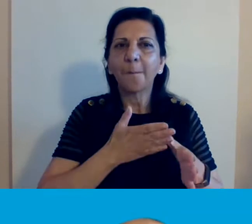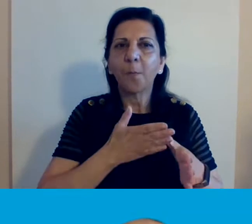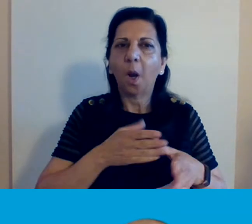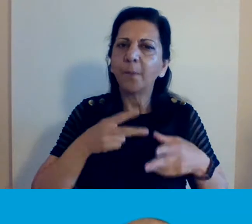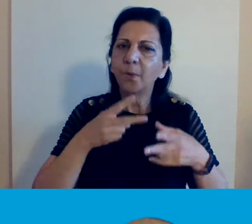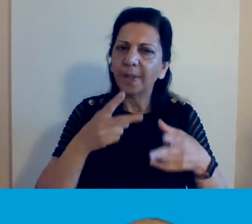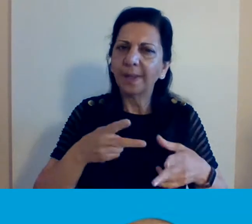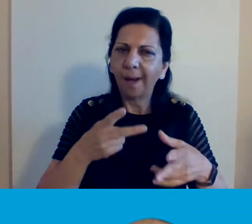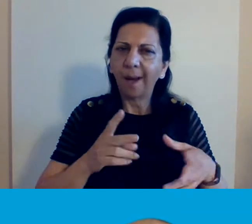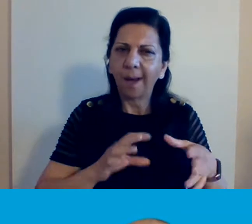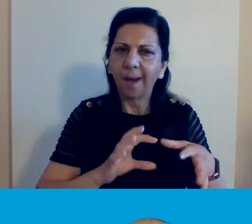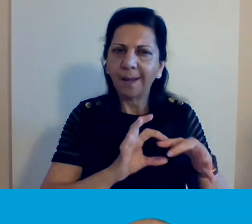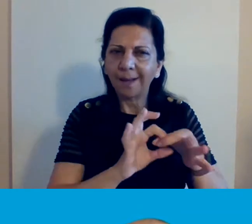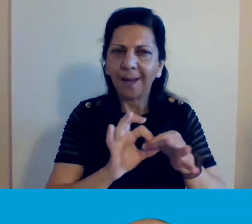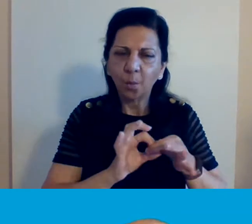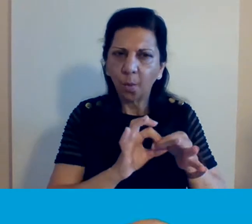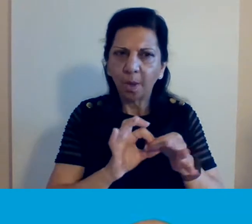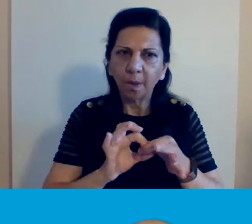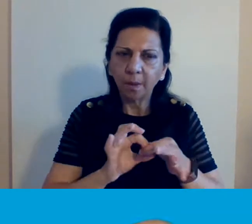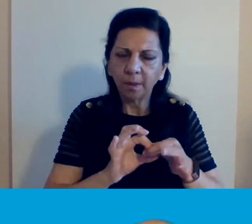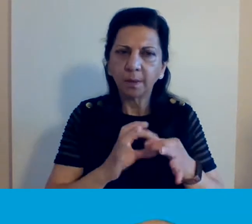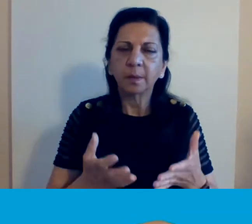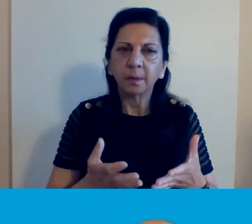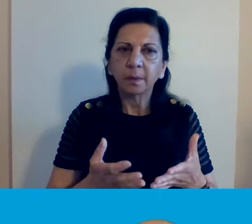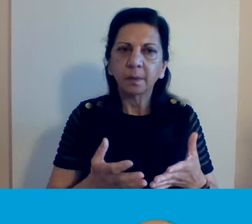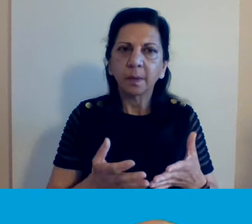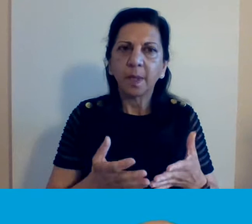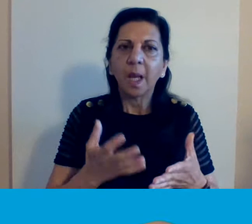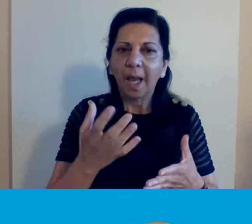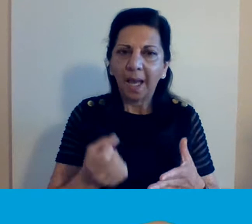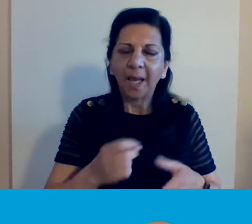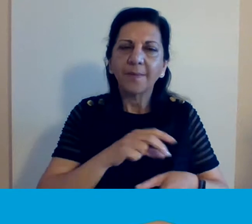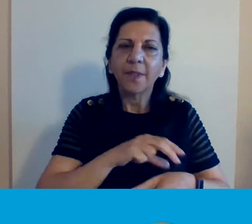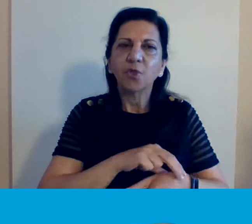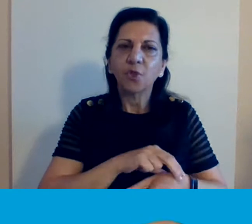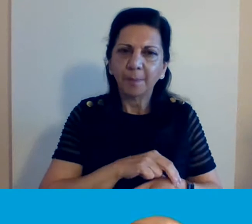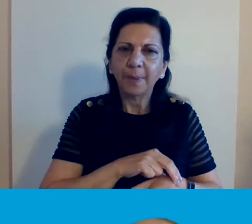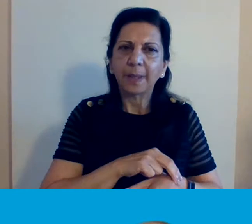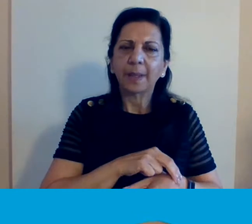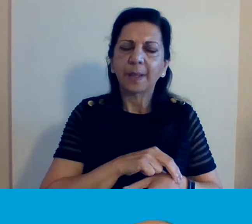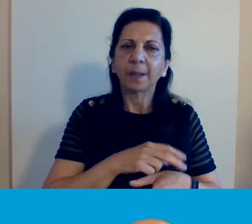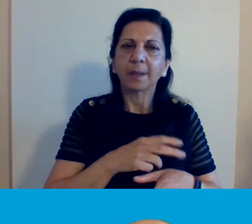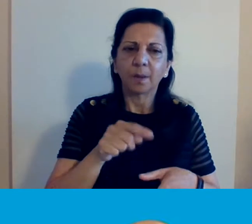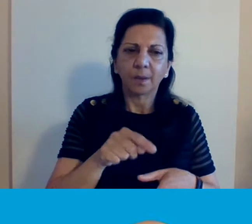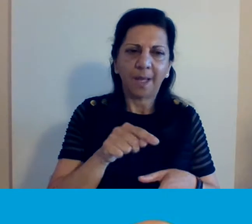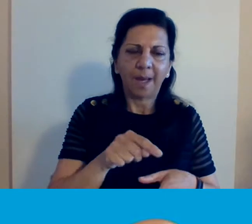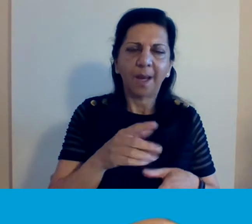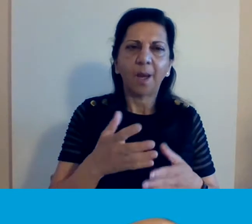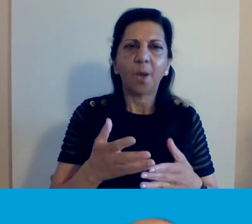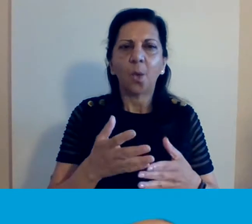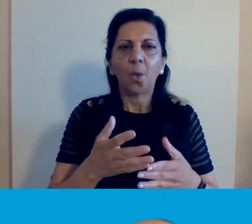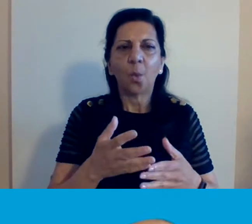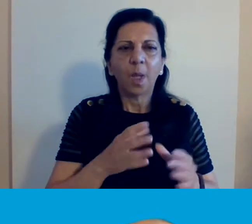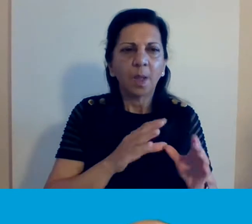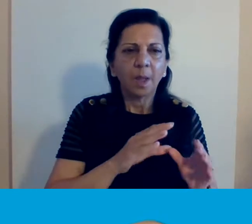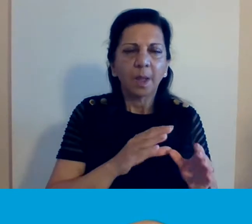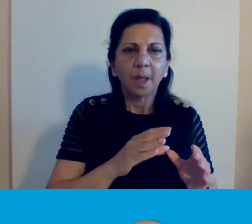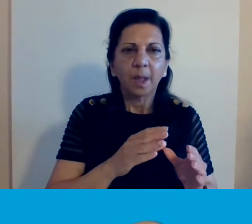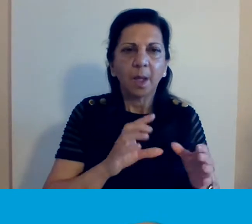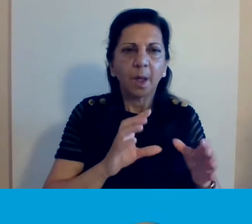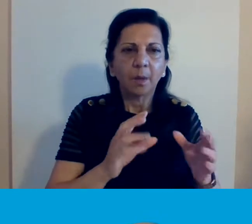PCNs, which are groups of practices that work together and have GP leads who then will speak to other GPs and practices around the